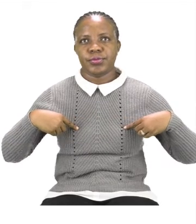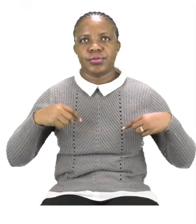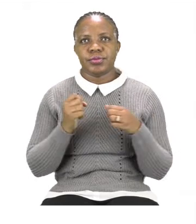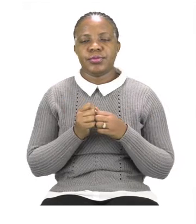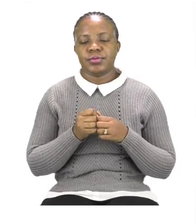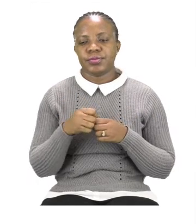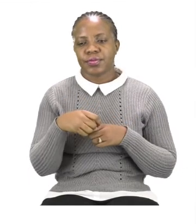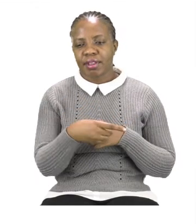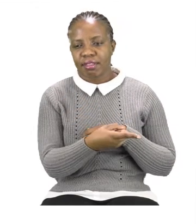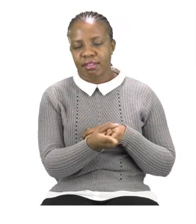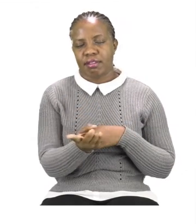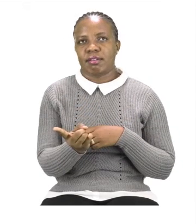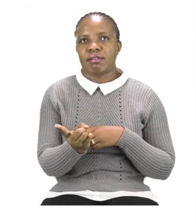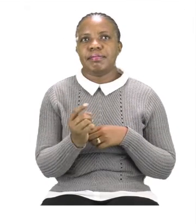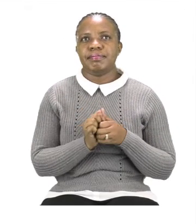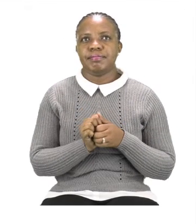they,